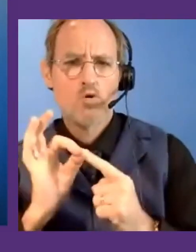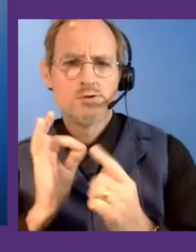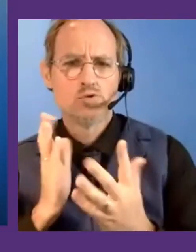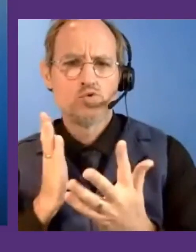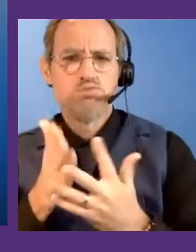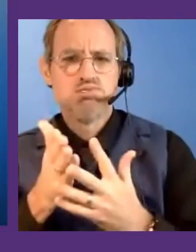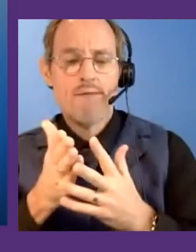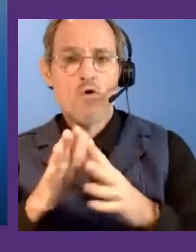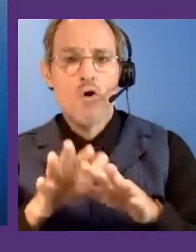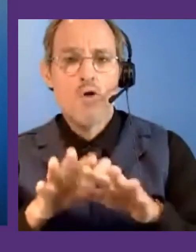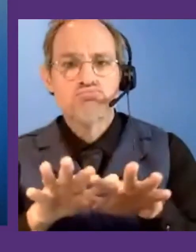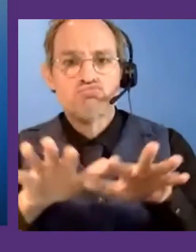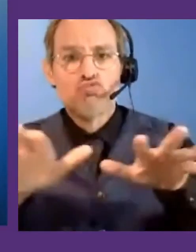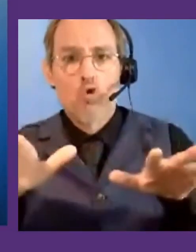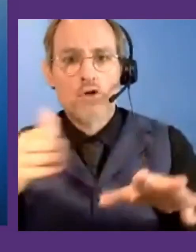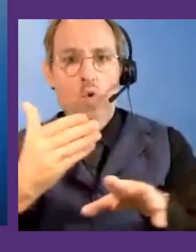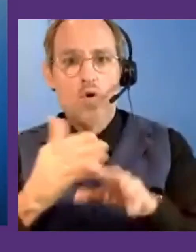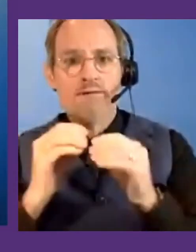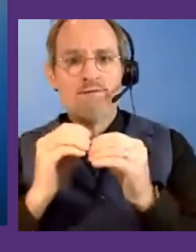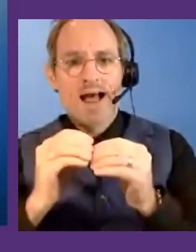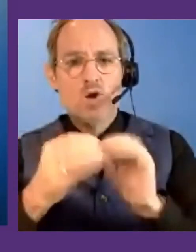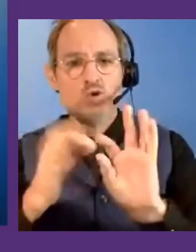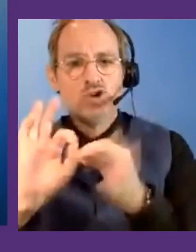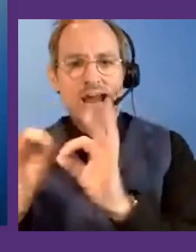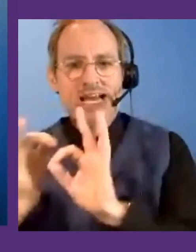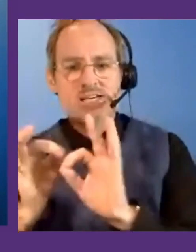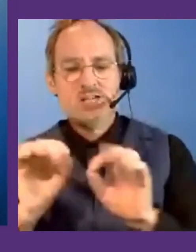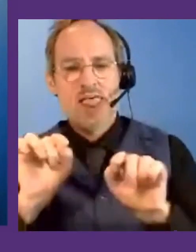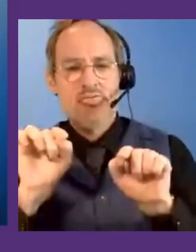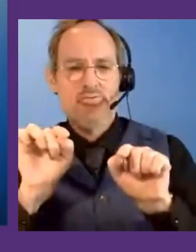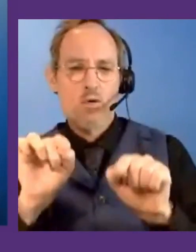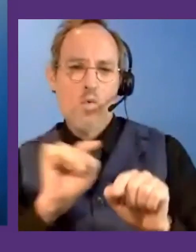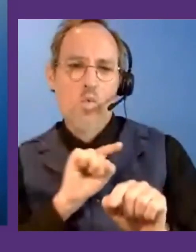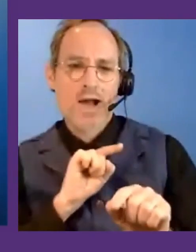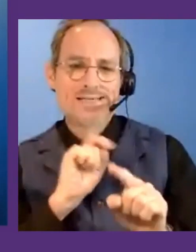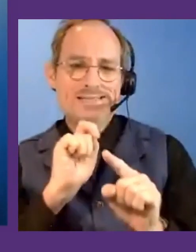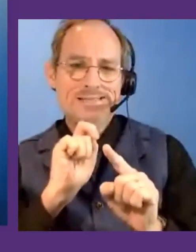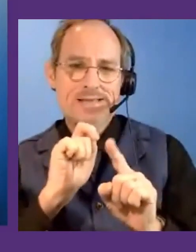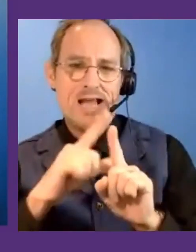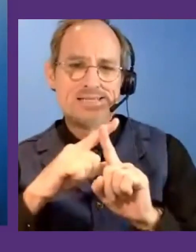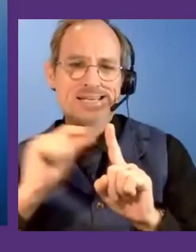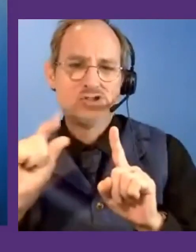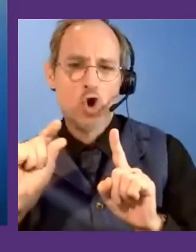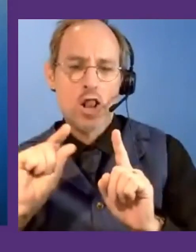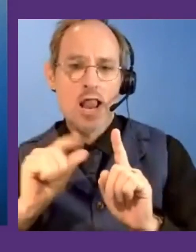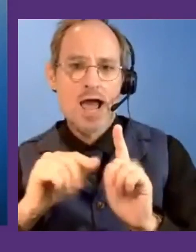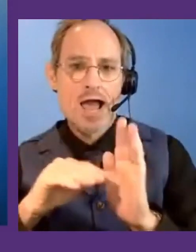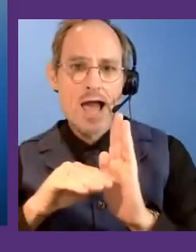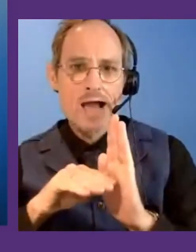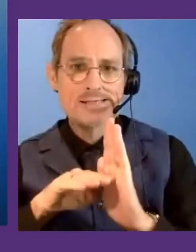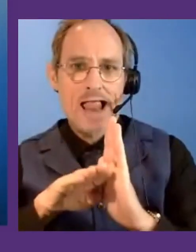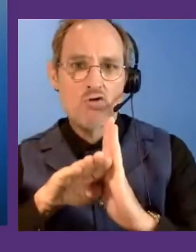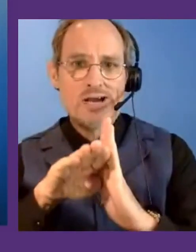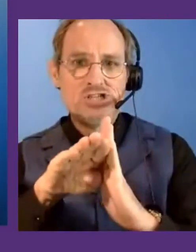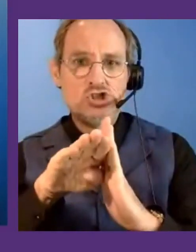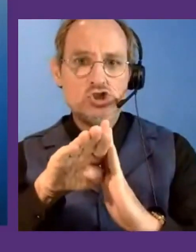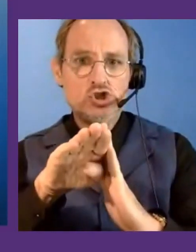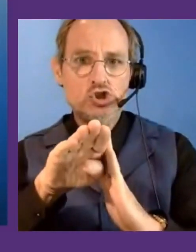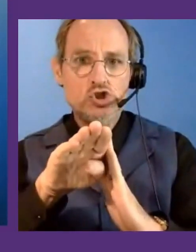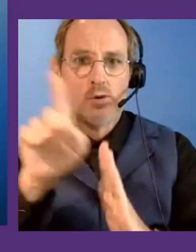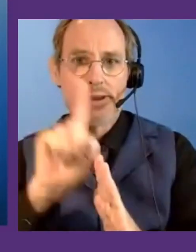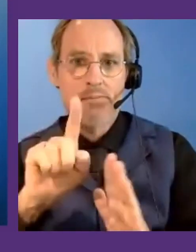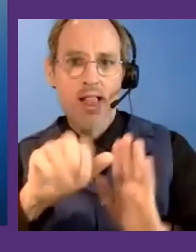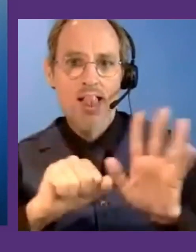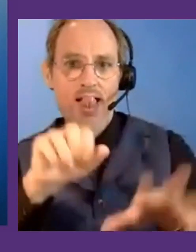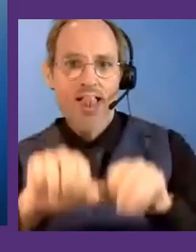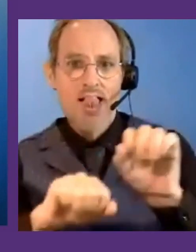It's because it's a place because of digital acceleration and uptake, we're all experiencing that, and that sort of design in hopefully from the